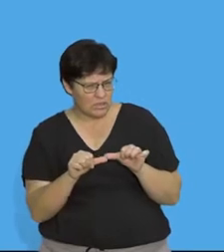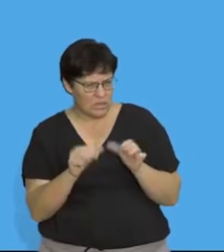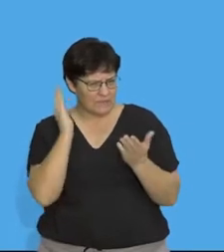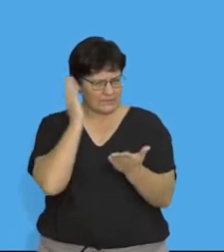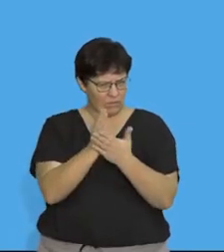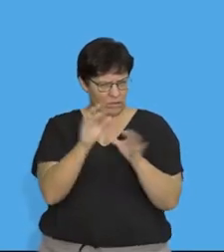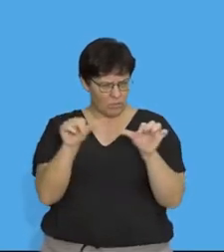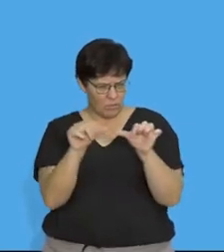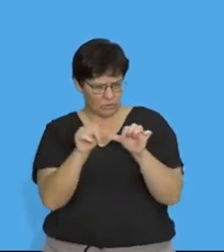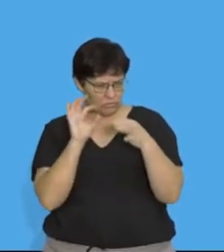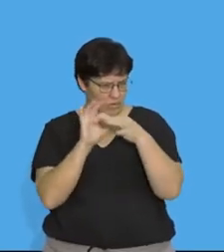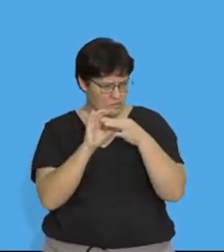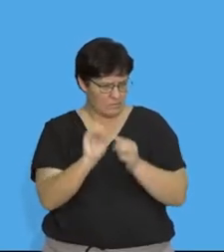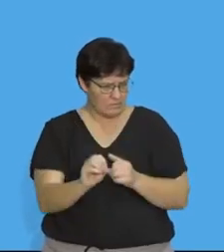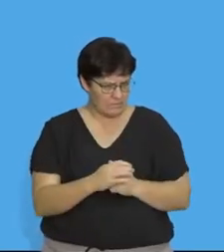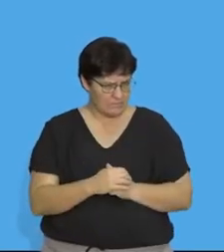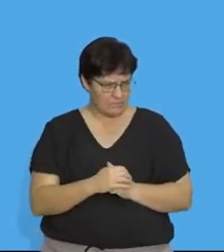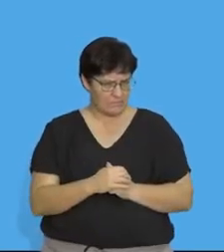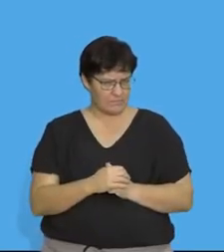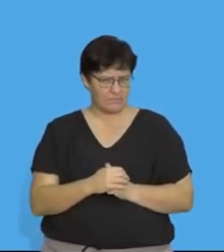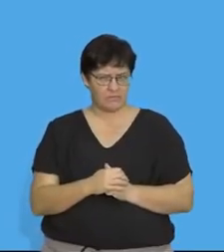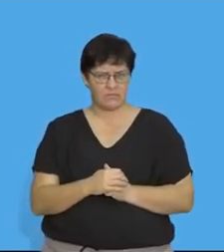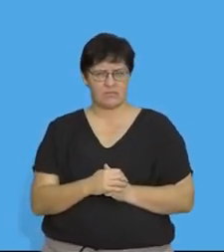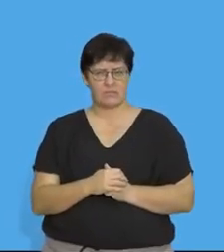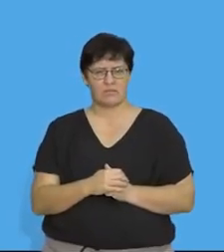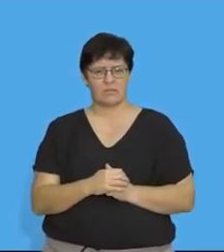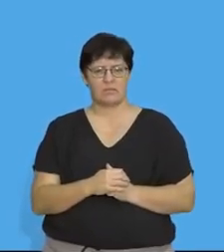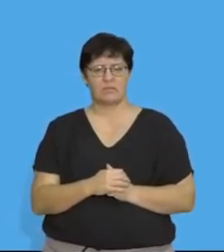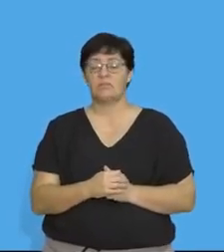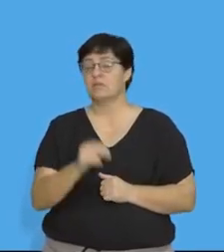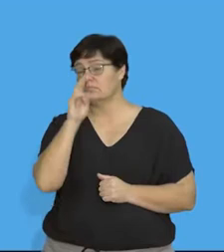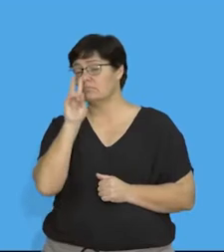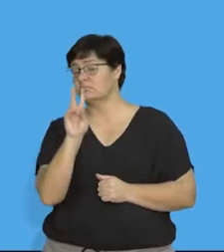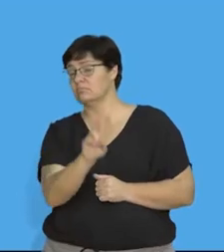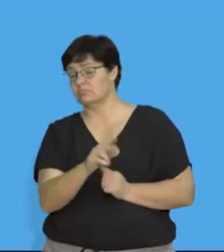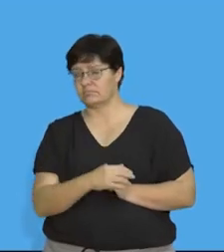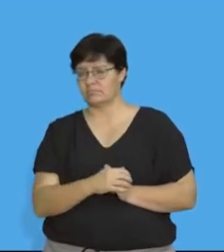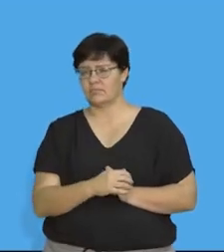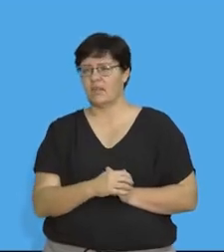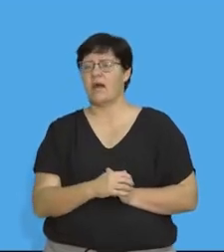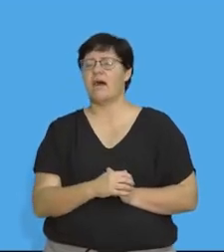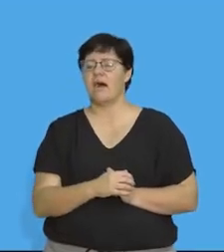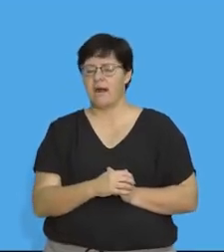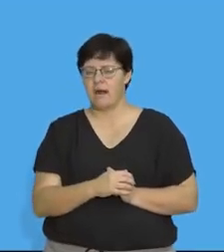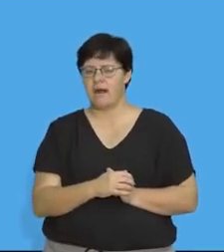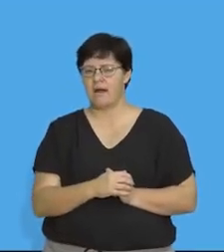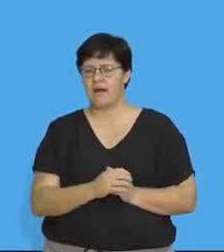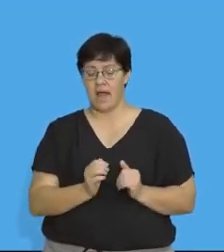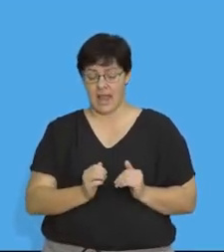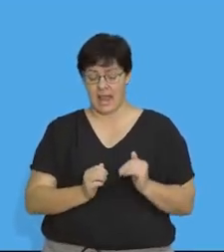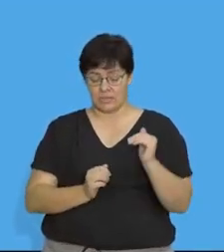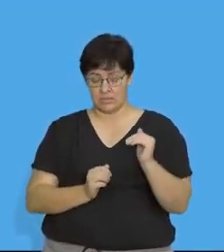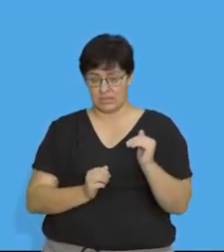proportional relationship? Well, if we go and have a look, we recognize as the one increases, the